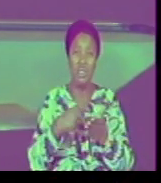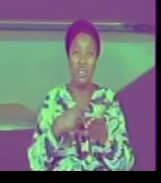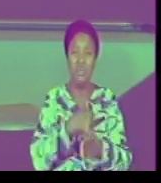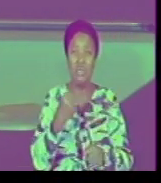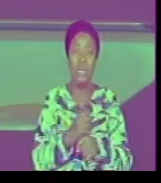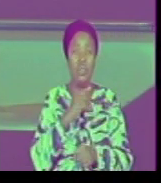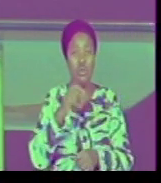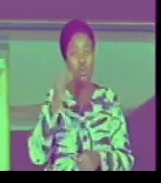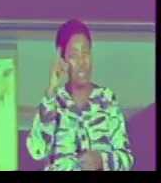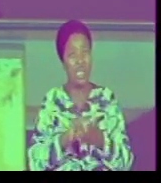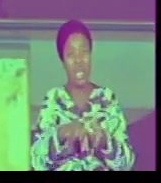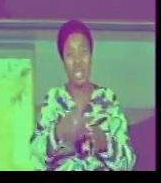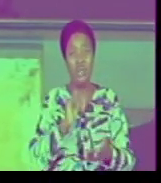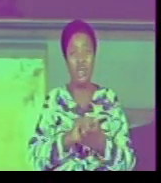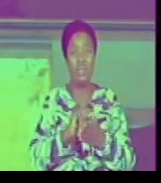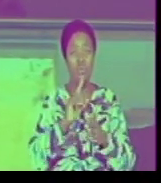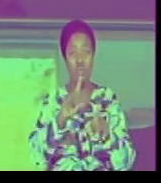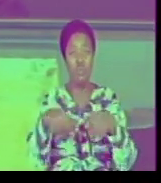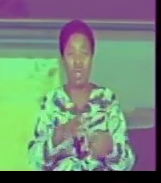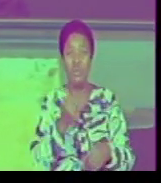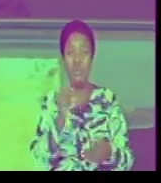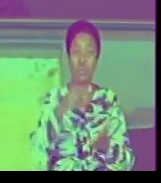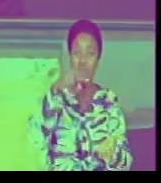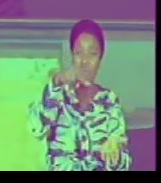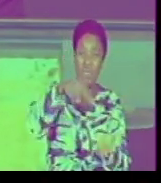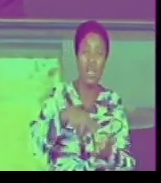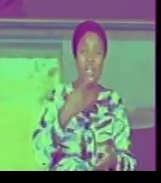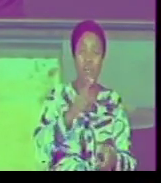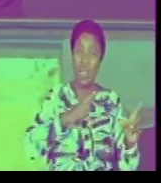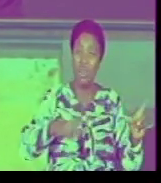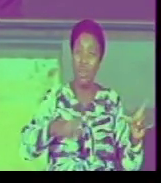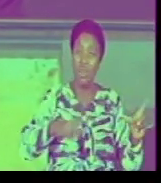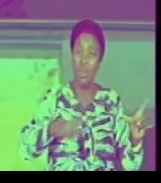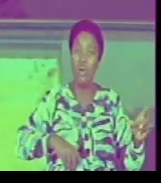you stand, the Lord has not given me.